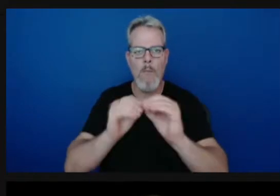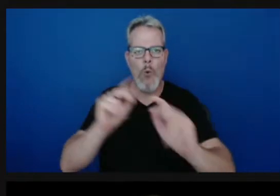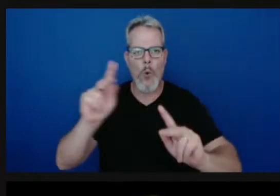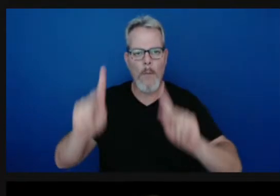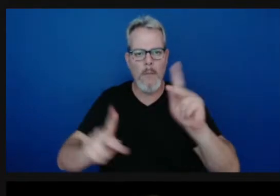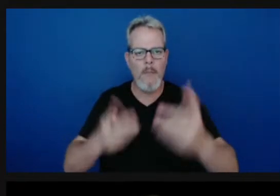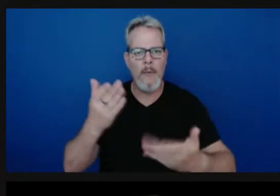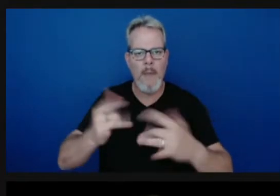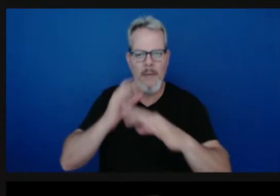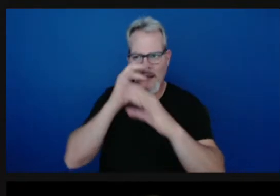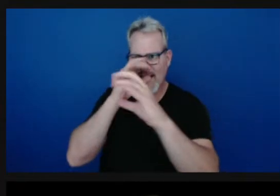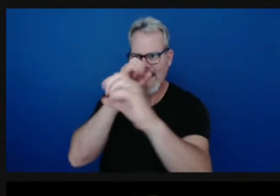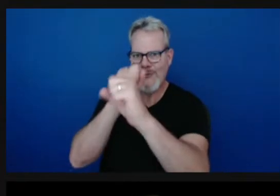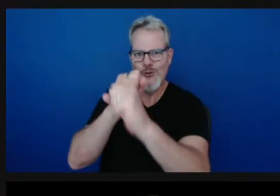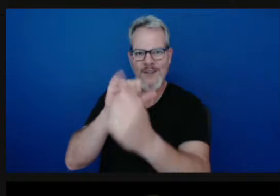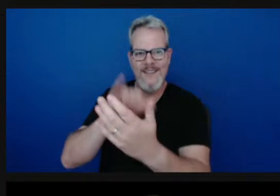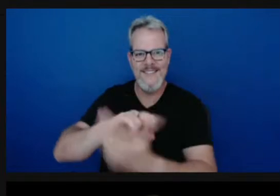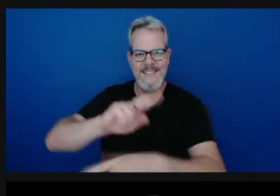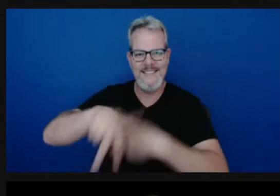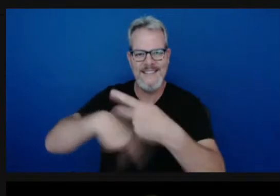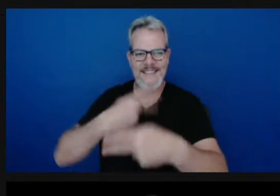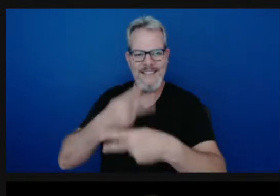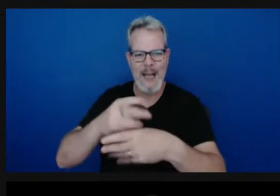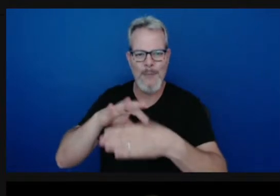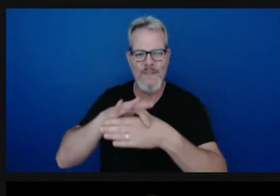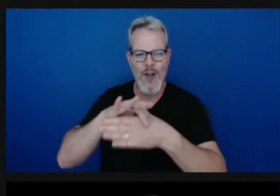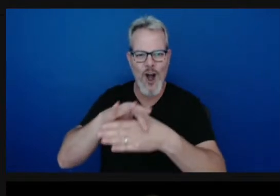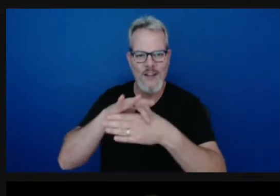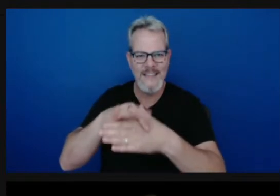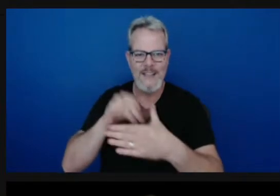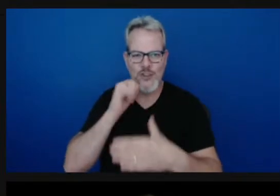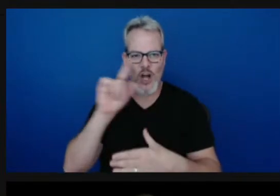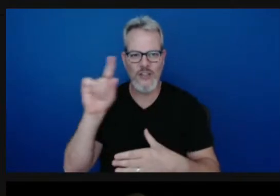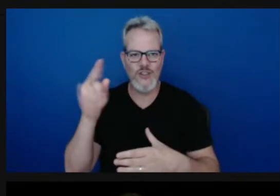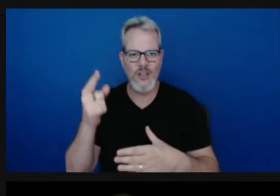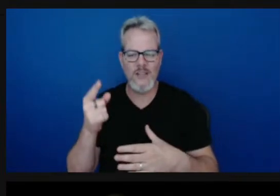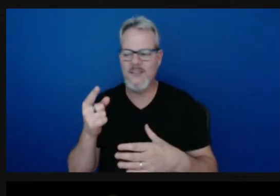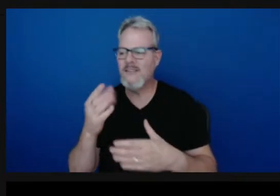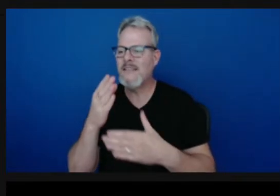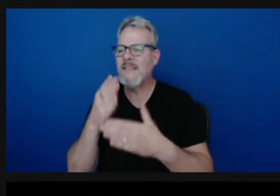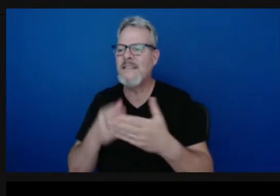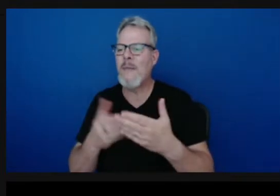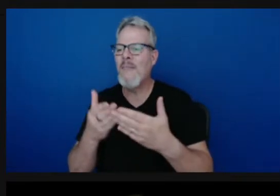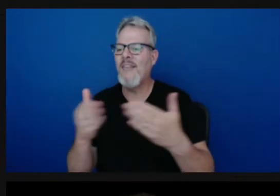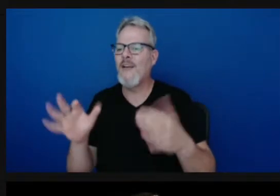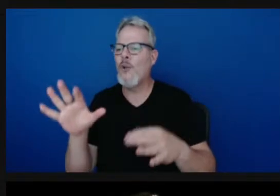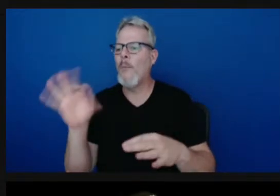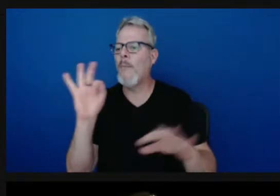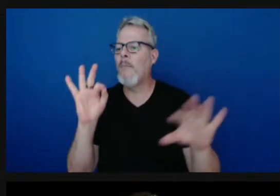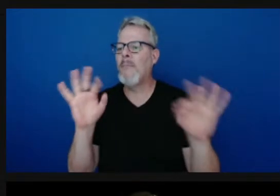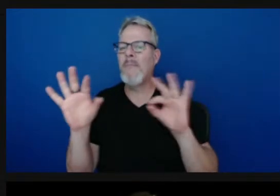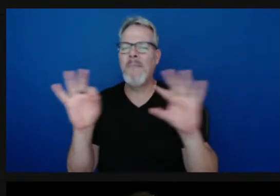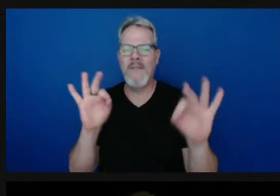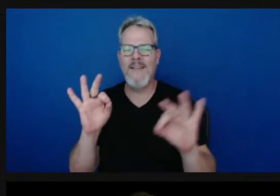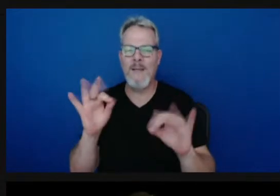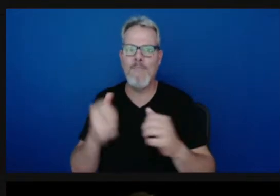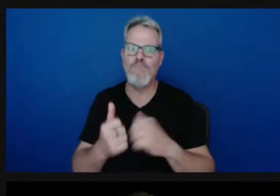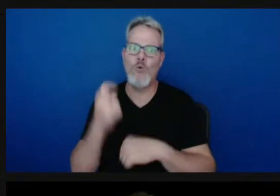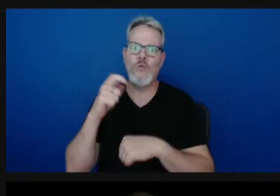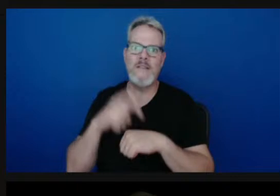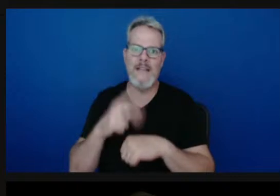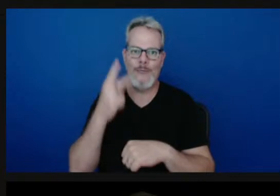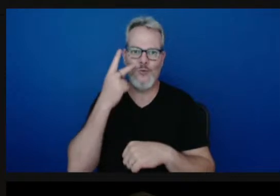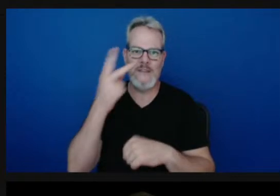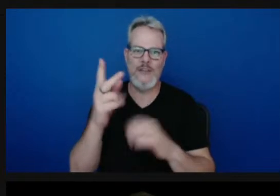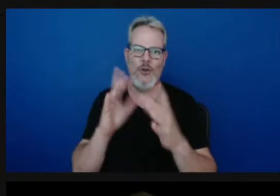in this type of content instead of the hype and clickbaity stuff that dominates the internet. So yeah, if you want